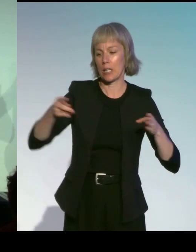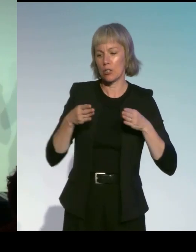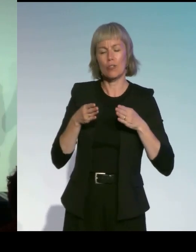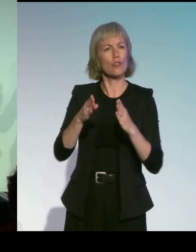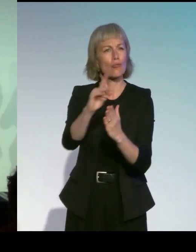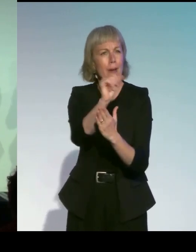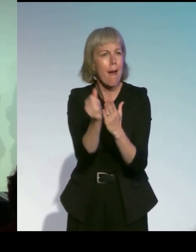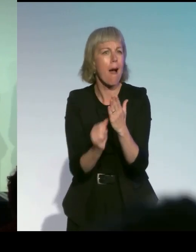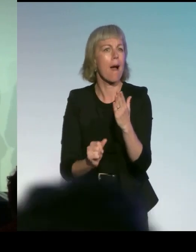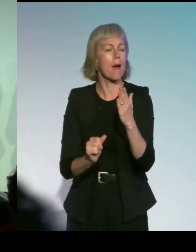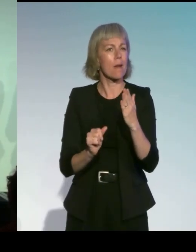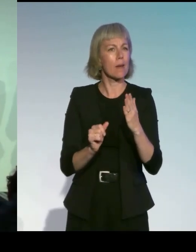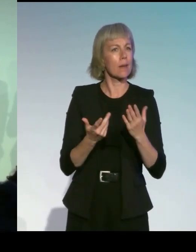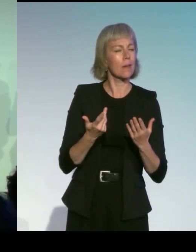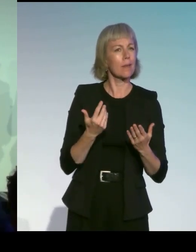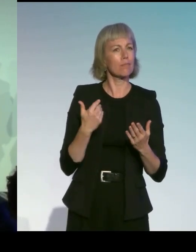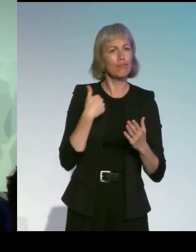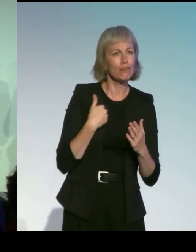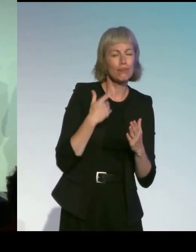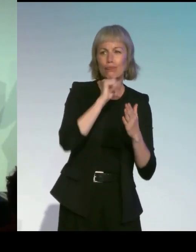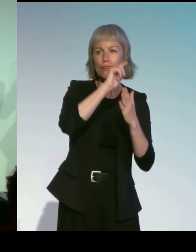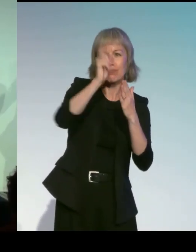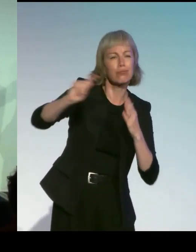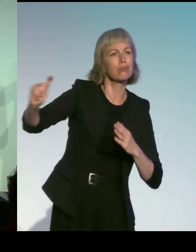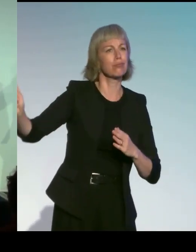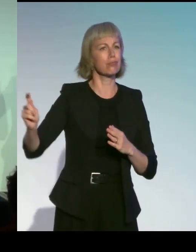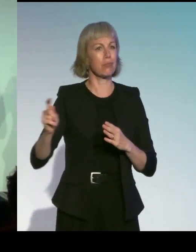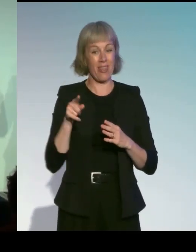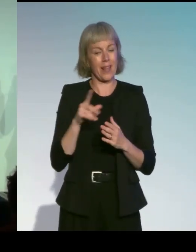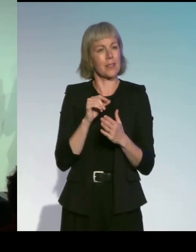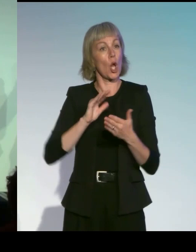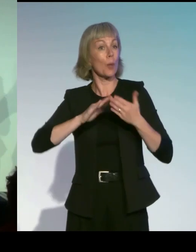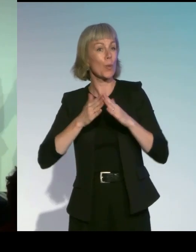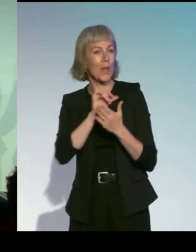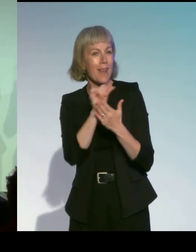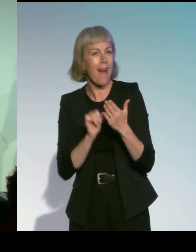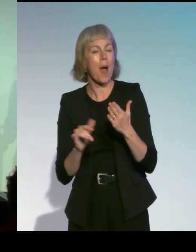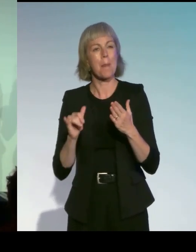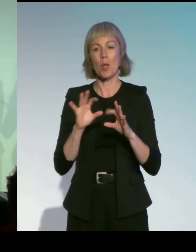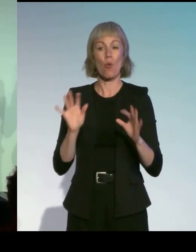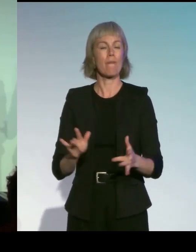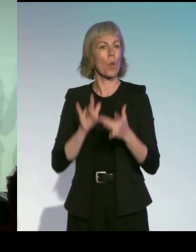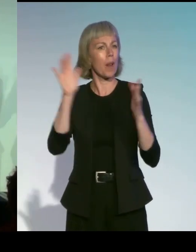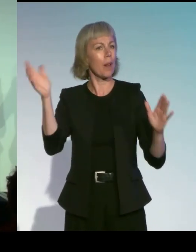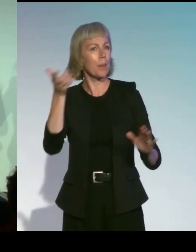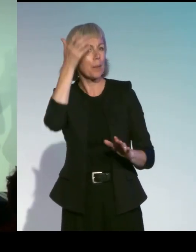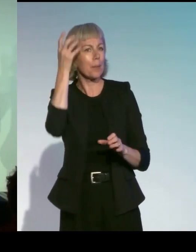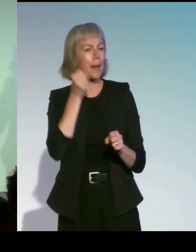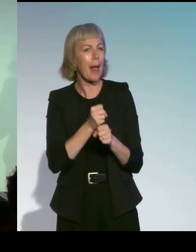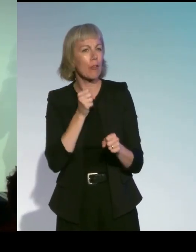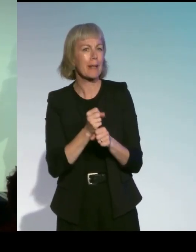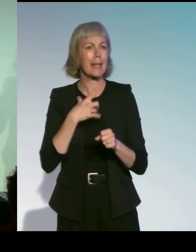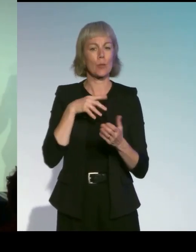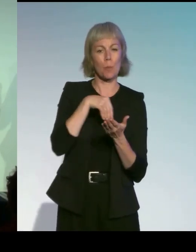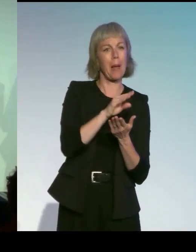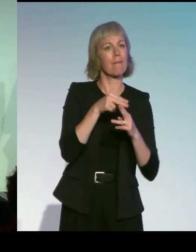for example, the art of communities, in places that might not be formal gallery spaces or spaces that require